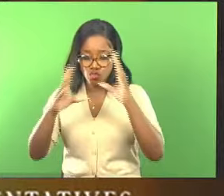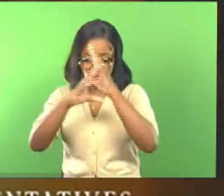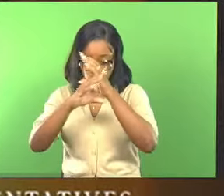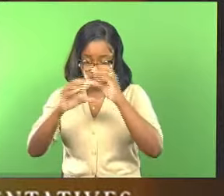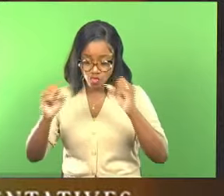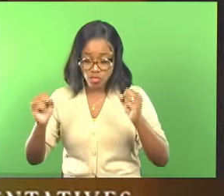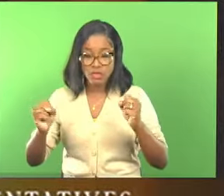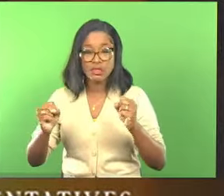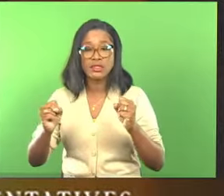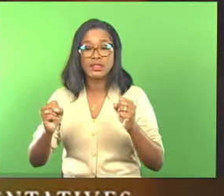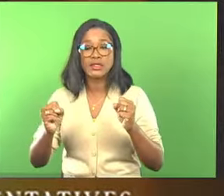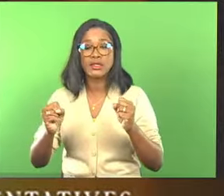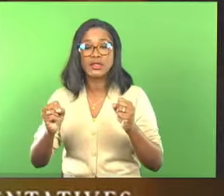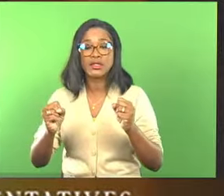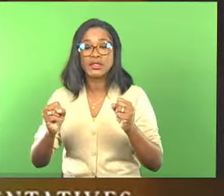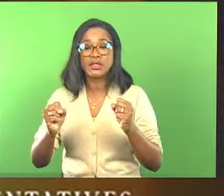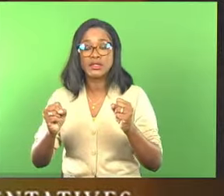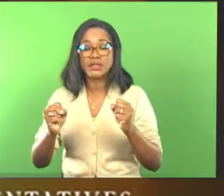President,